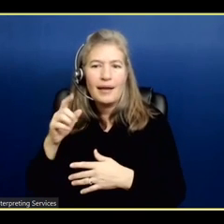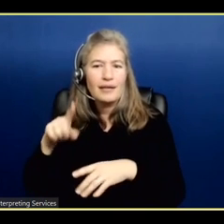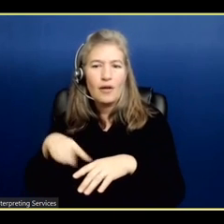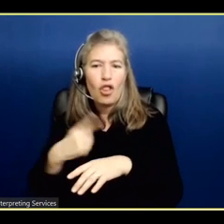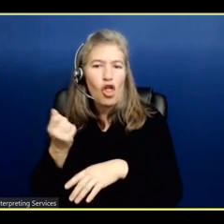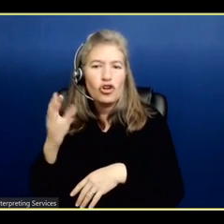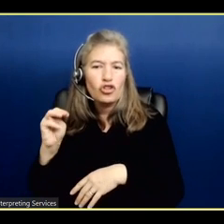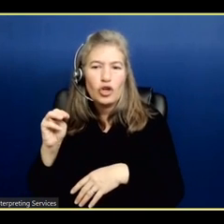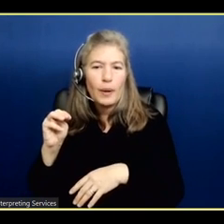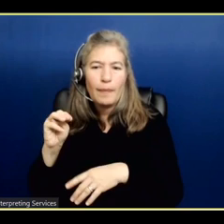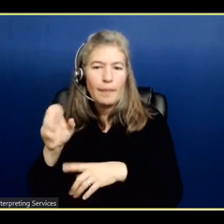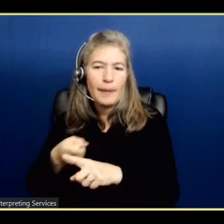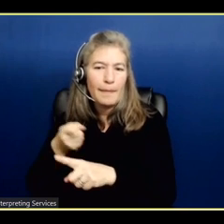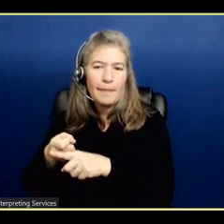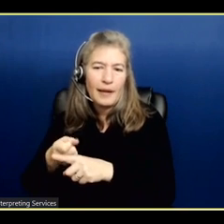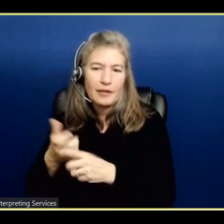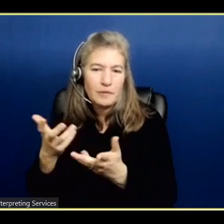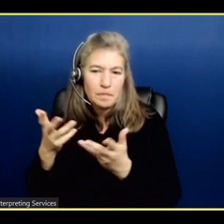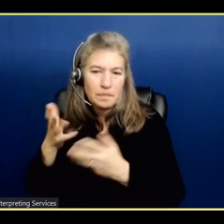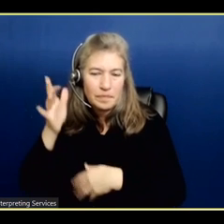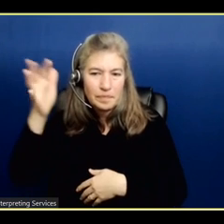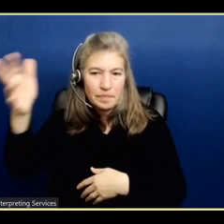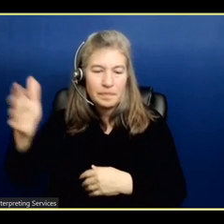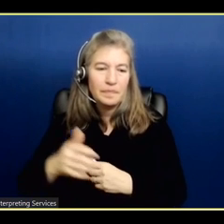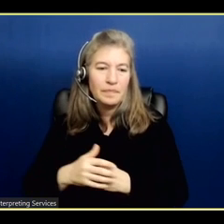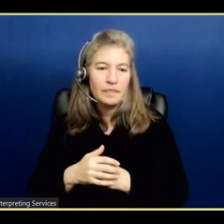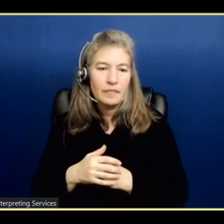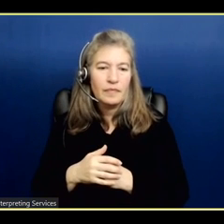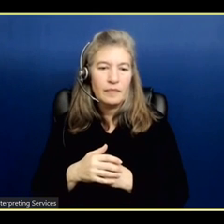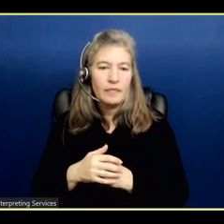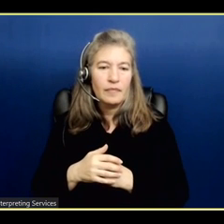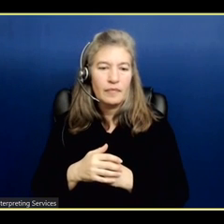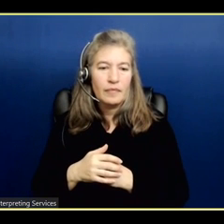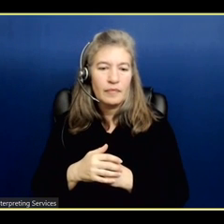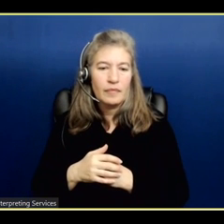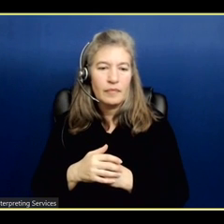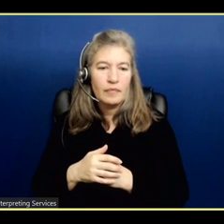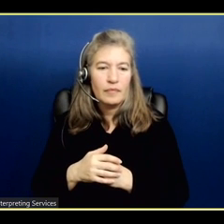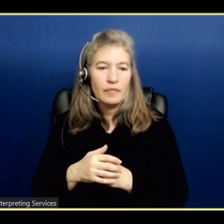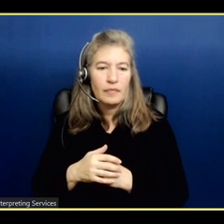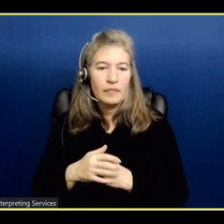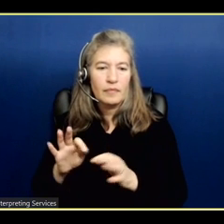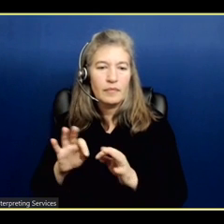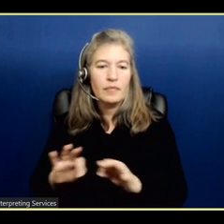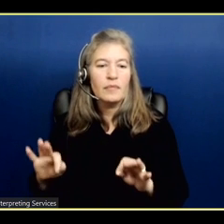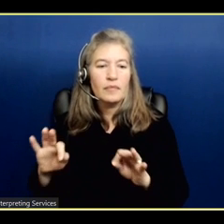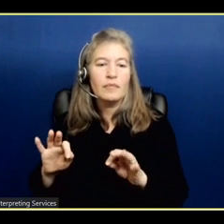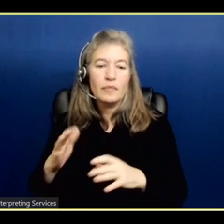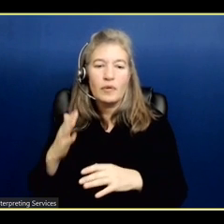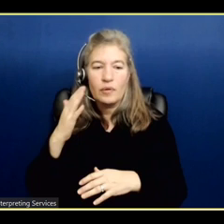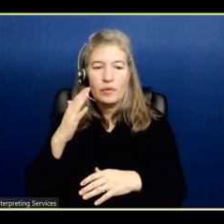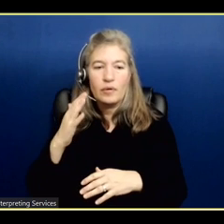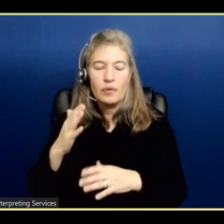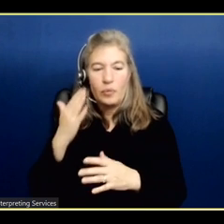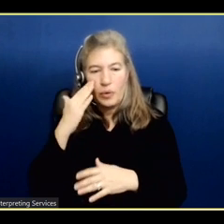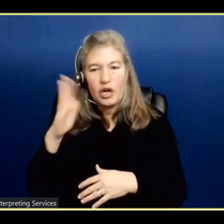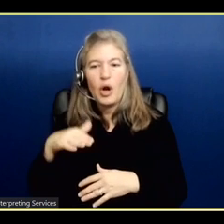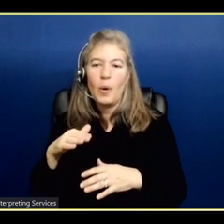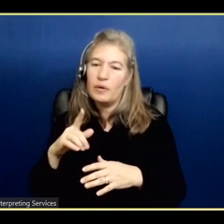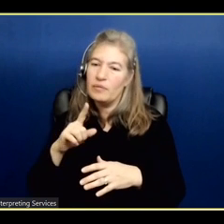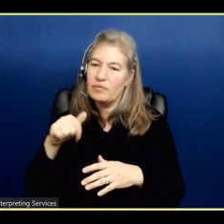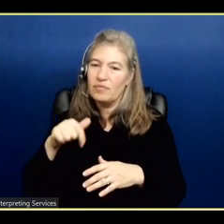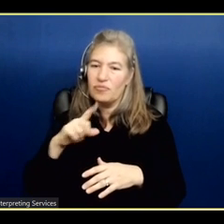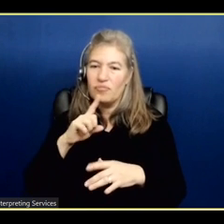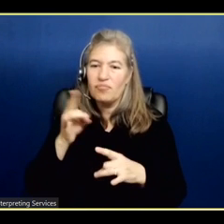climate? Number one, practice anti-racism. I know this is something that we all do daily. But I wanted to say,